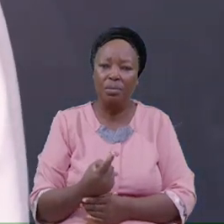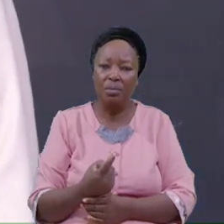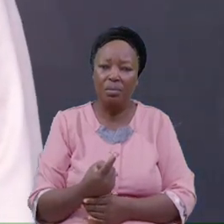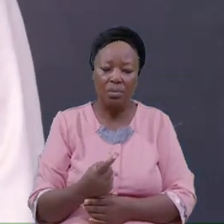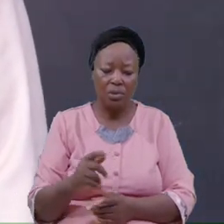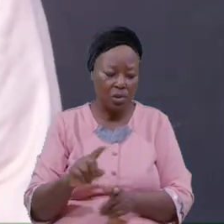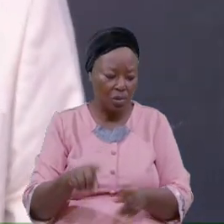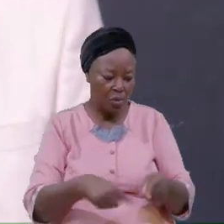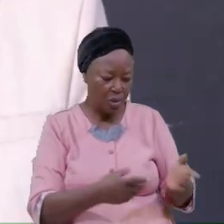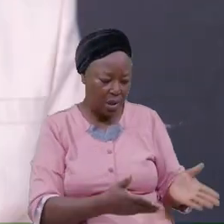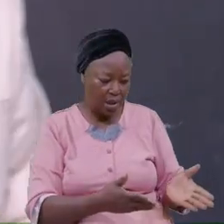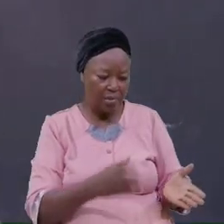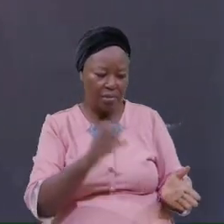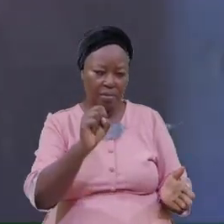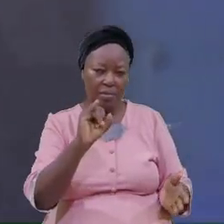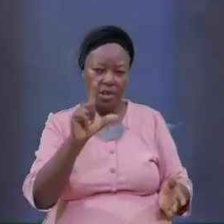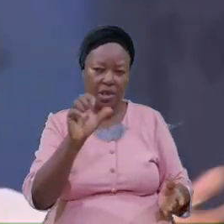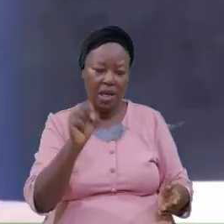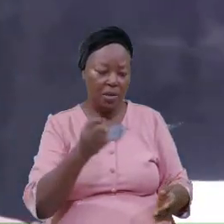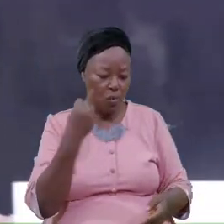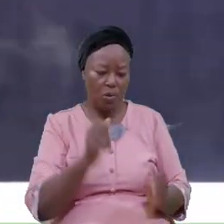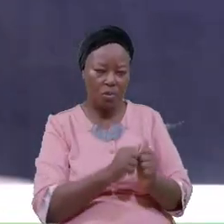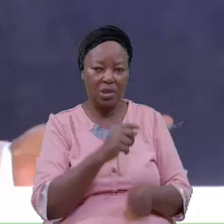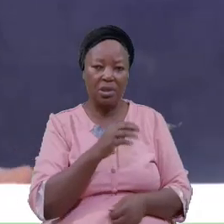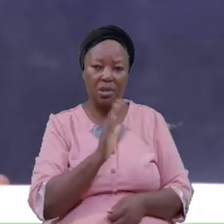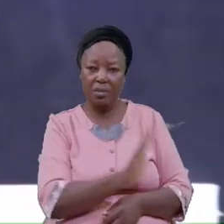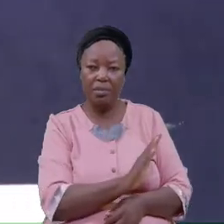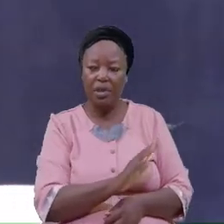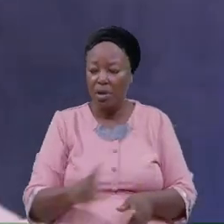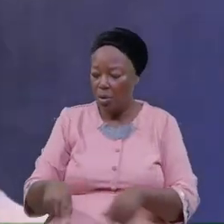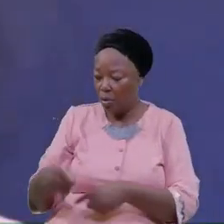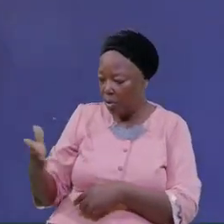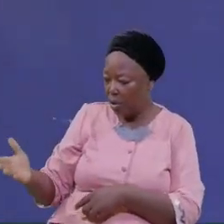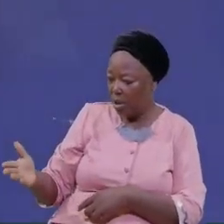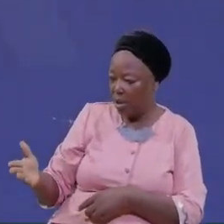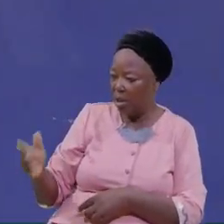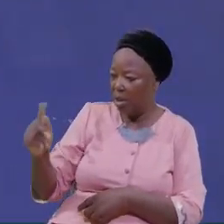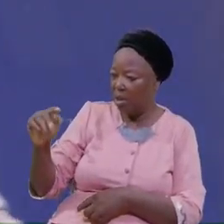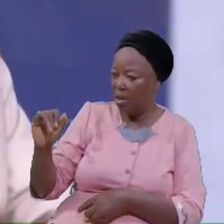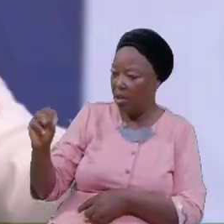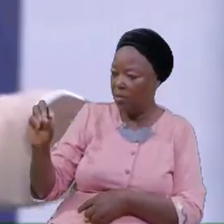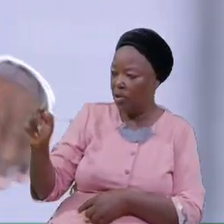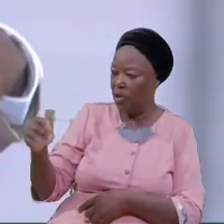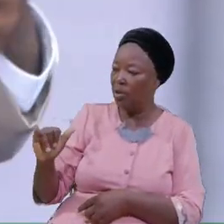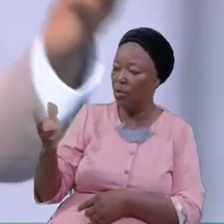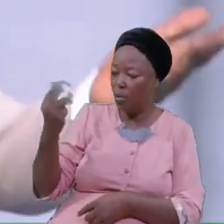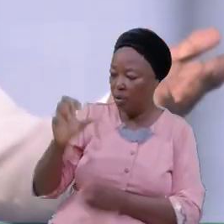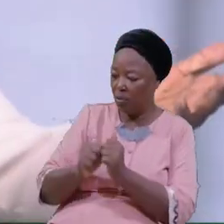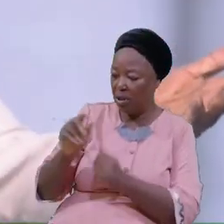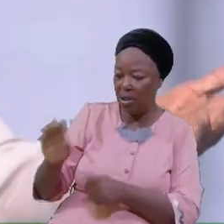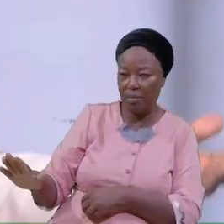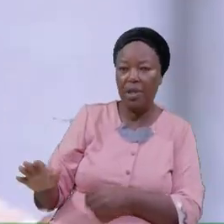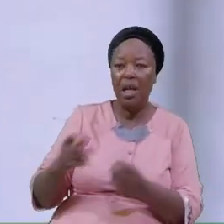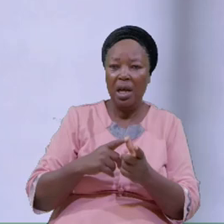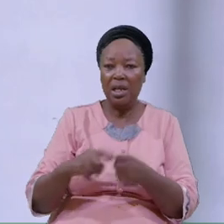was with him. Il va à côté, Silas est là. It turned this way, Timothy was with him. Il va de l'autre côté, Timothy est toujours là. It turned the